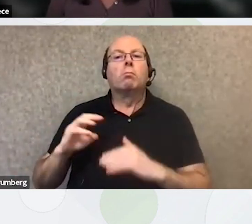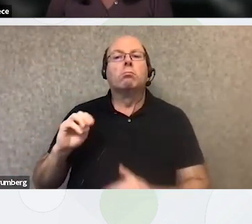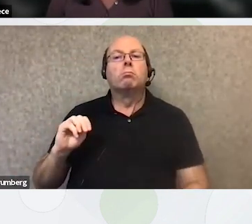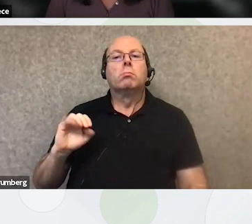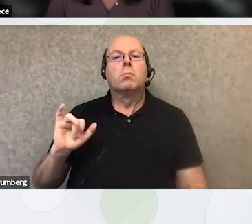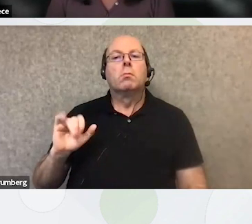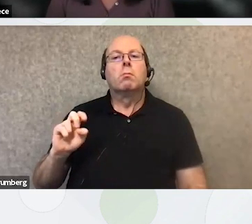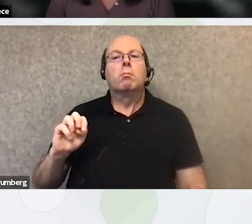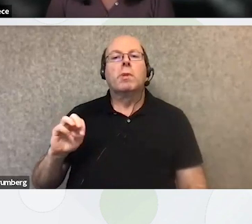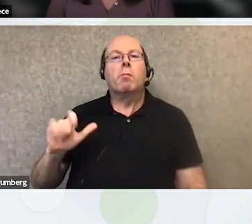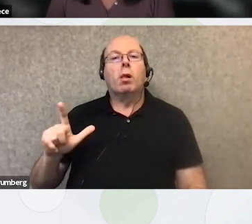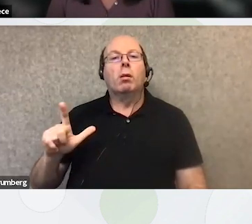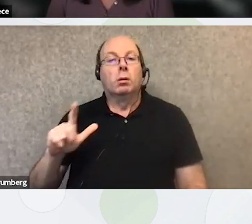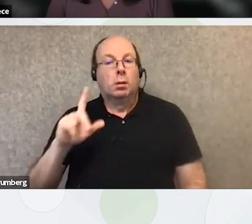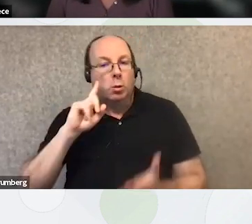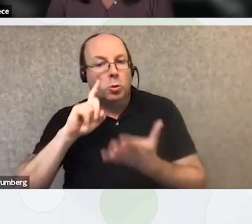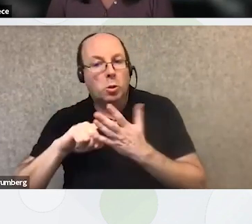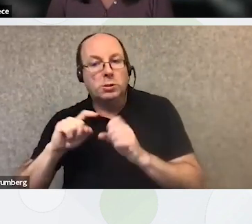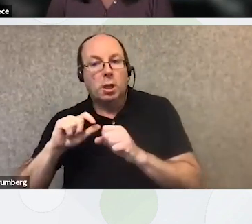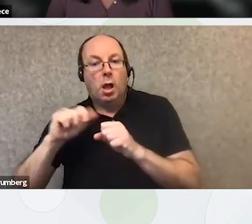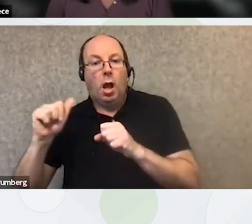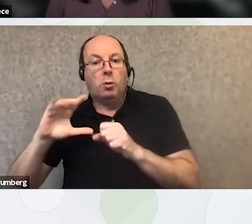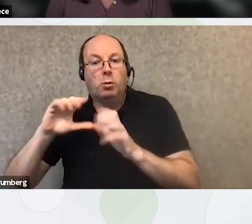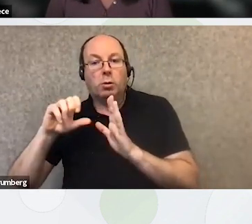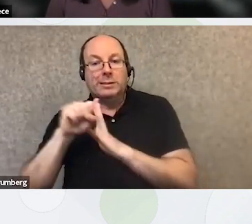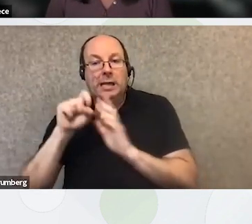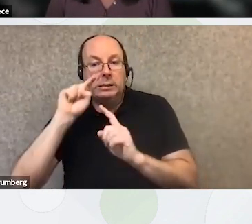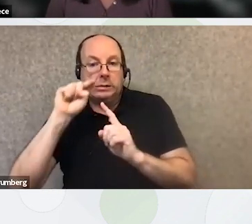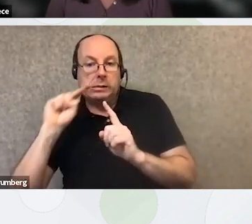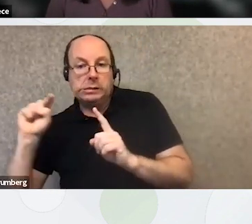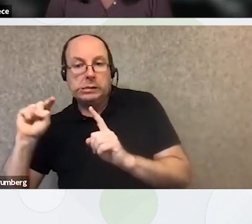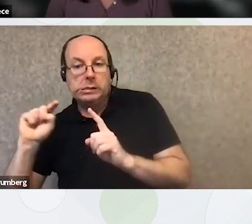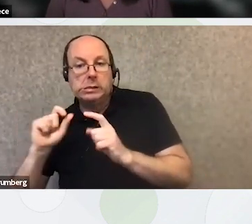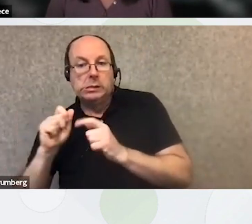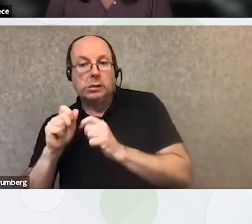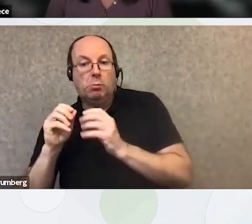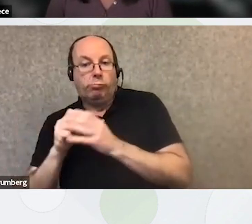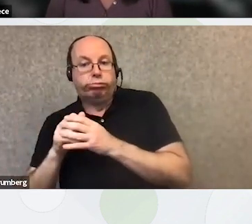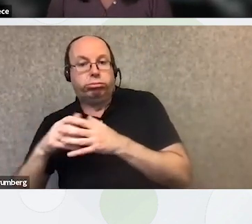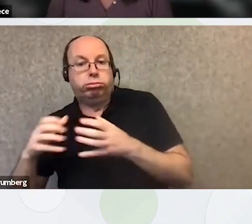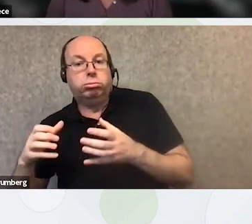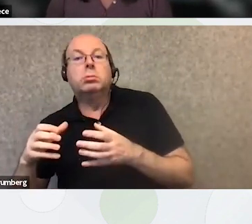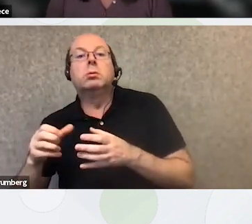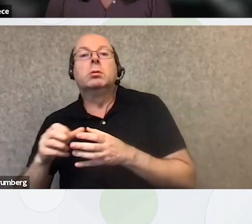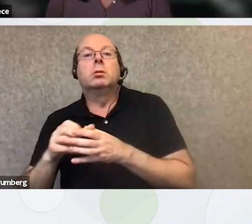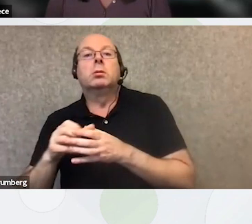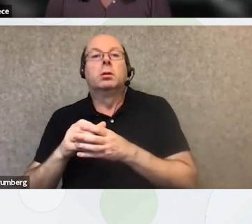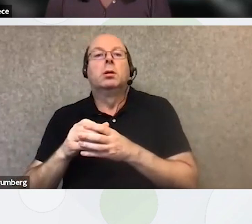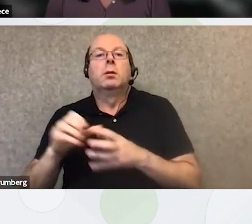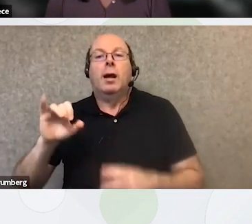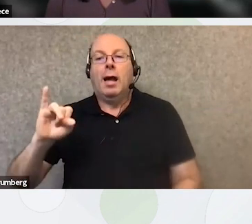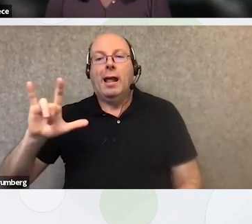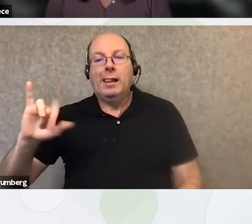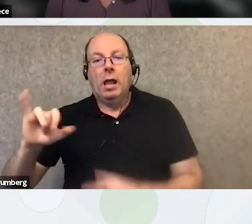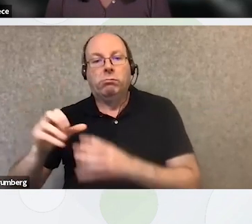neighbors are starting to creep up in terms of activity level for ILI into the low category.